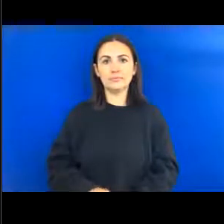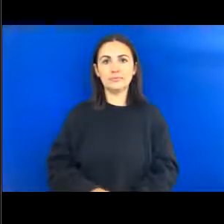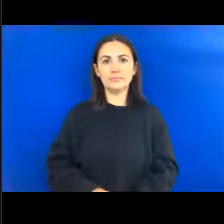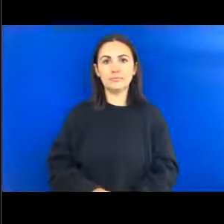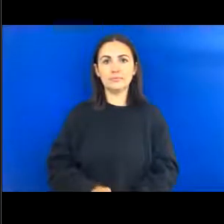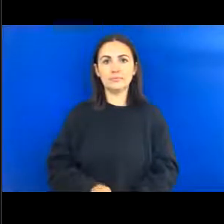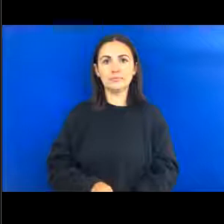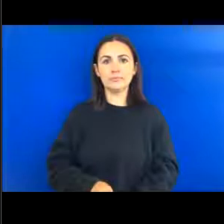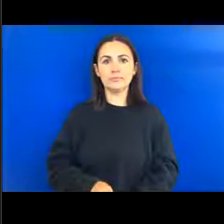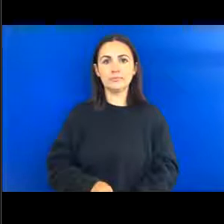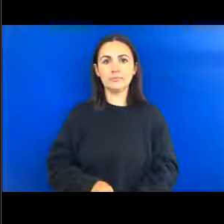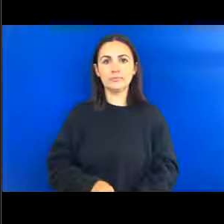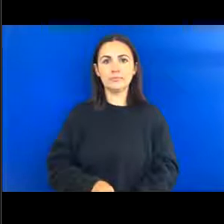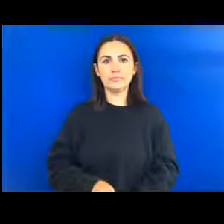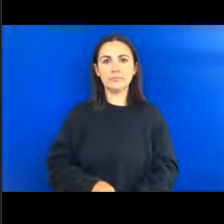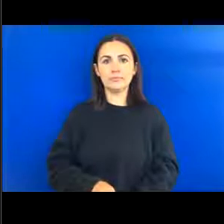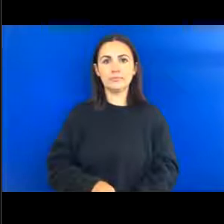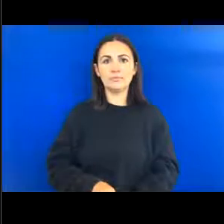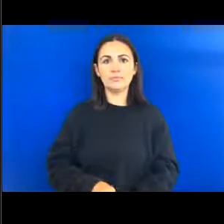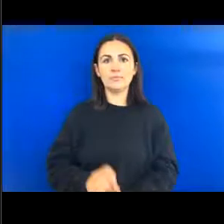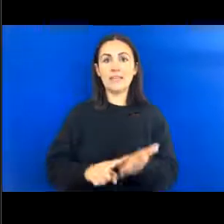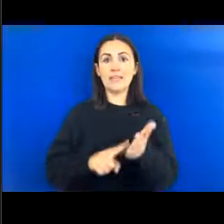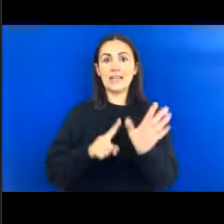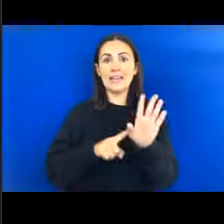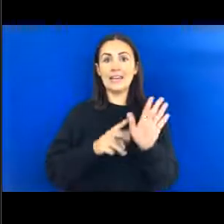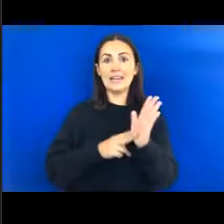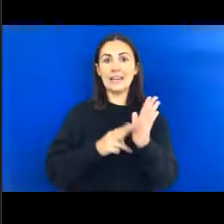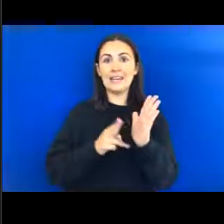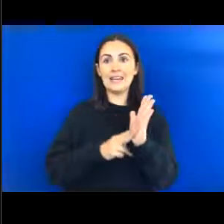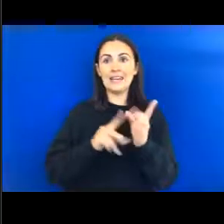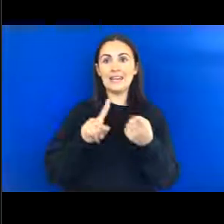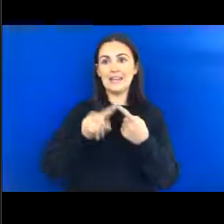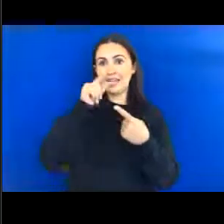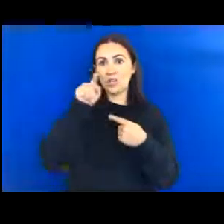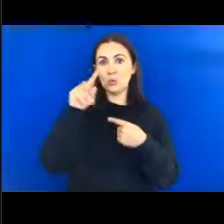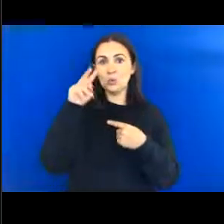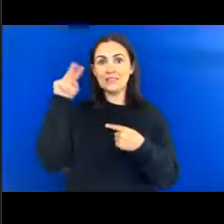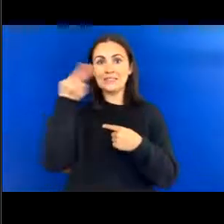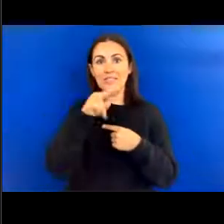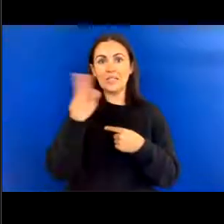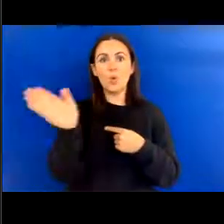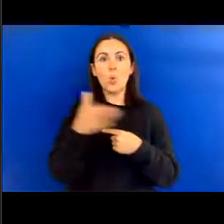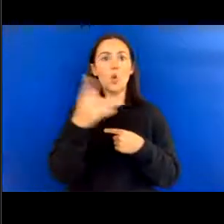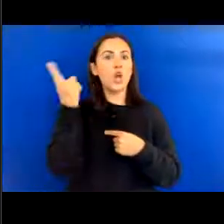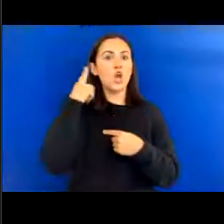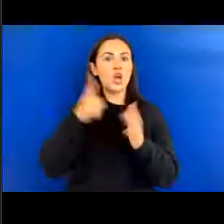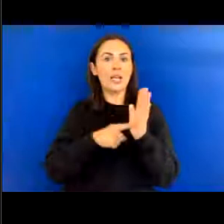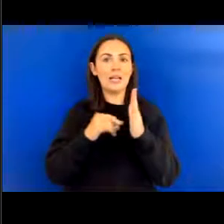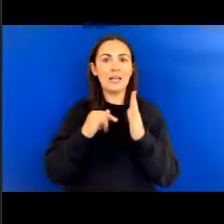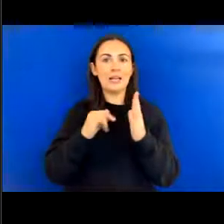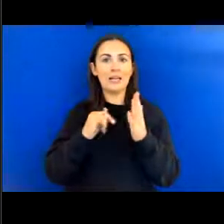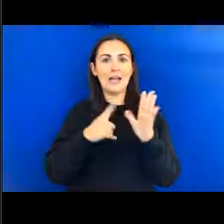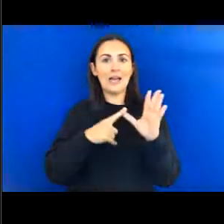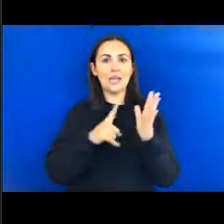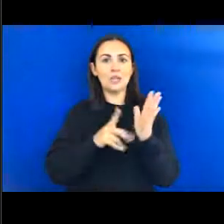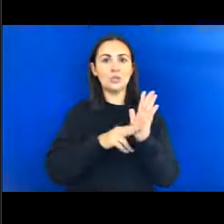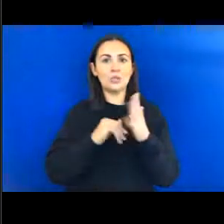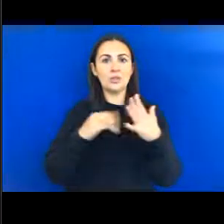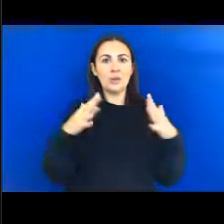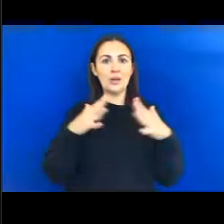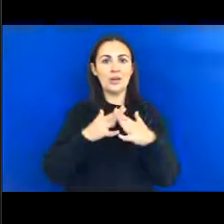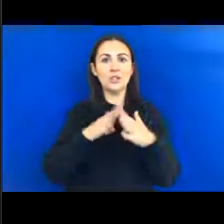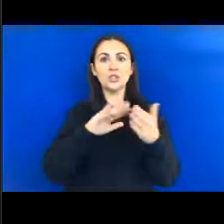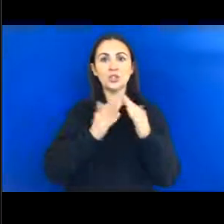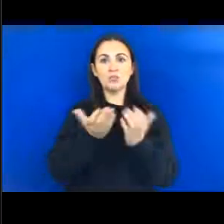So, Lynn, can you see that, the responses? Everyone's heard of Legal Aid New South Wales. Yes.